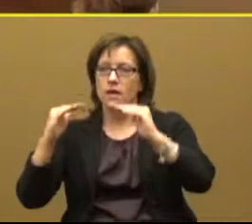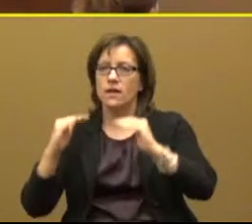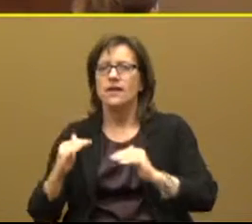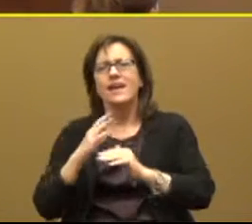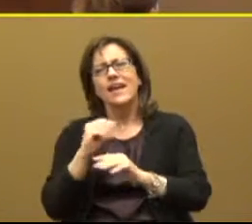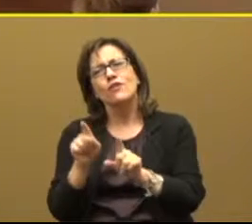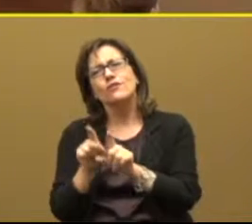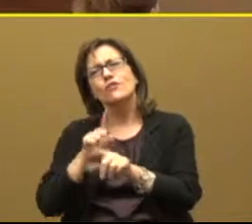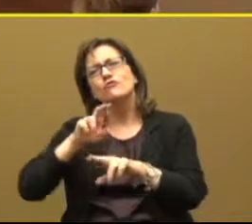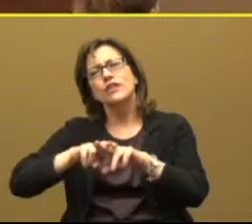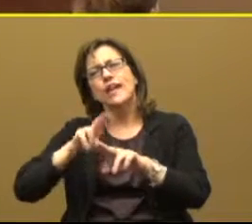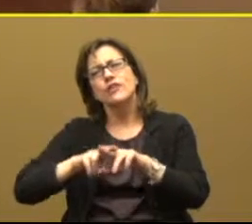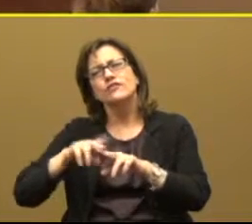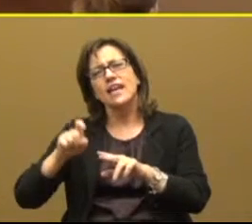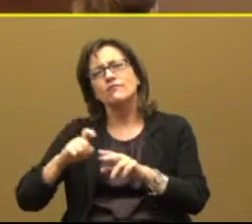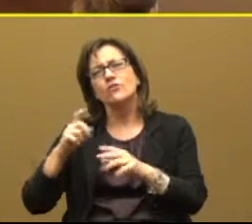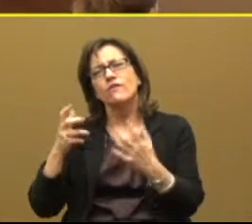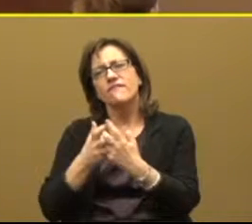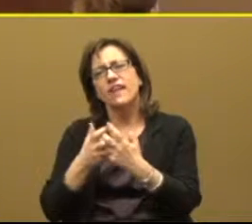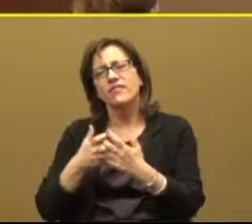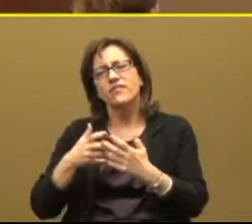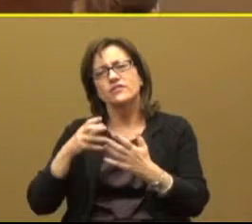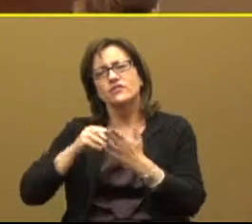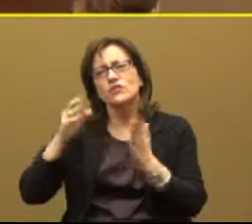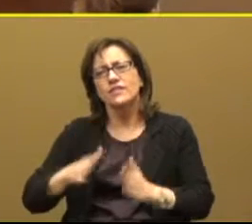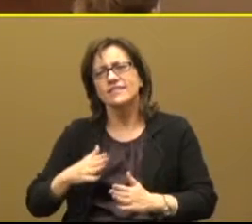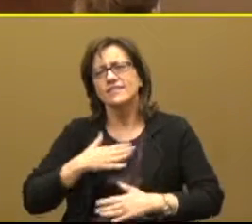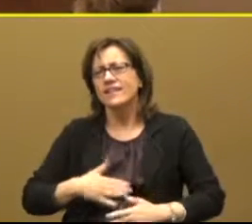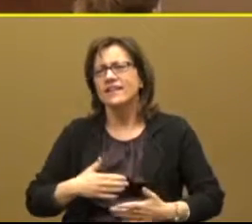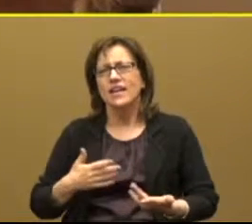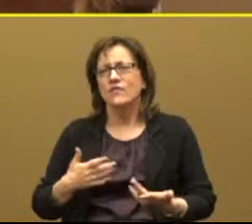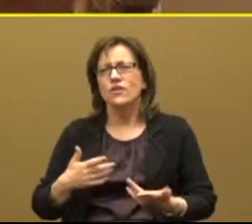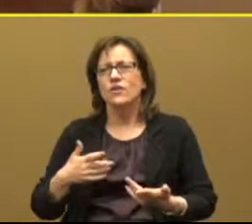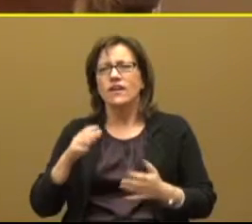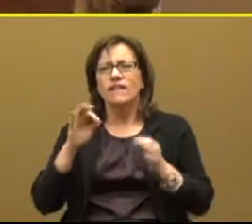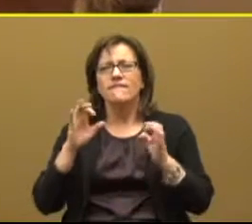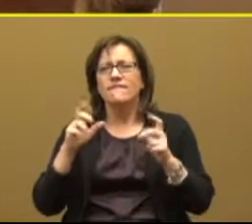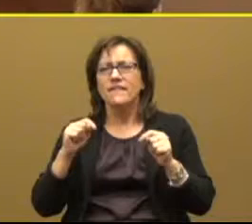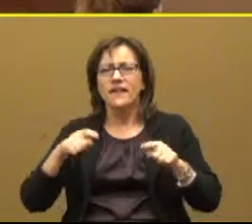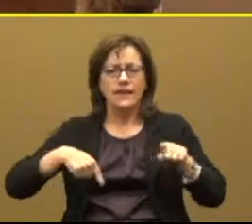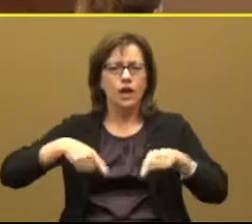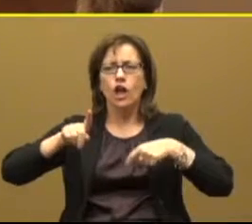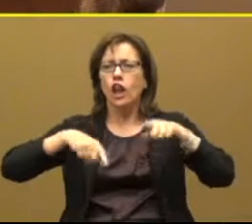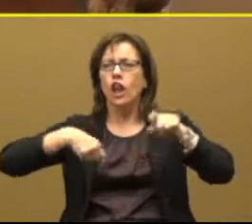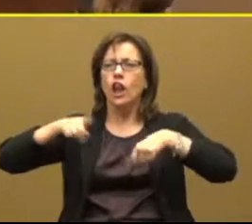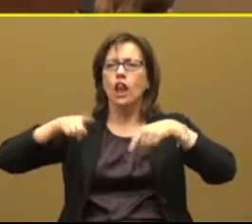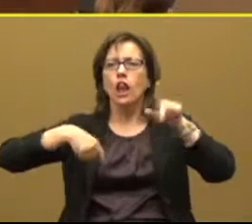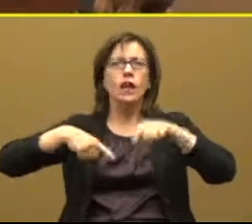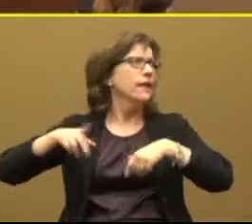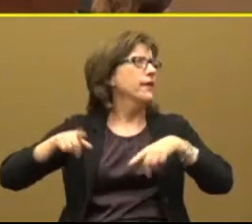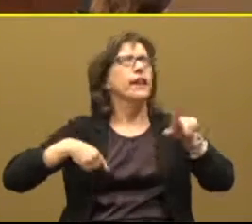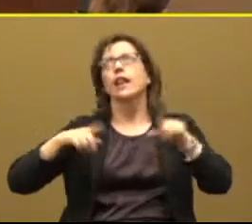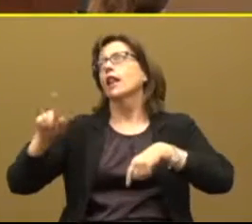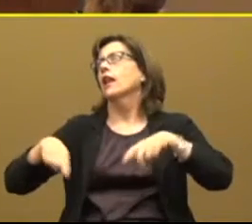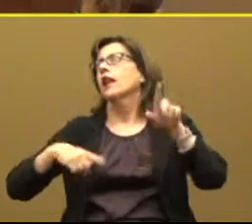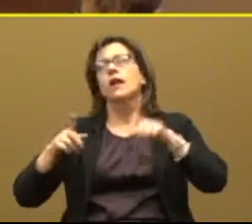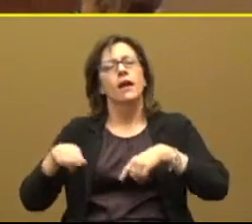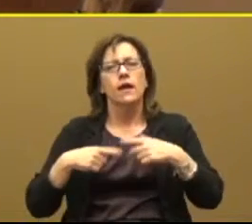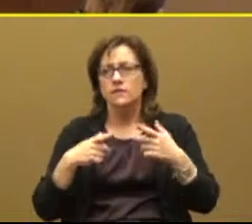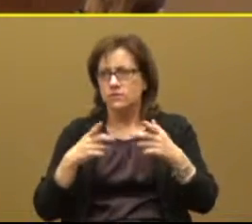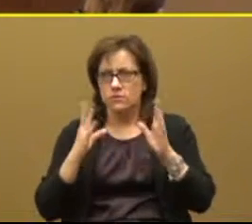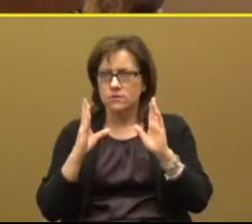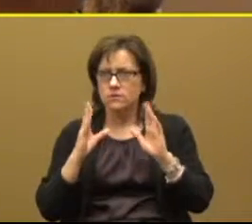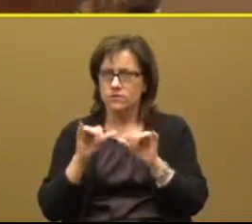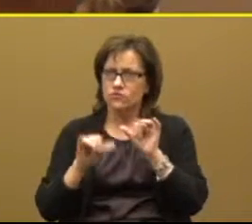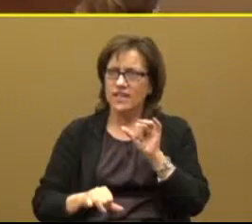fit students as well, because if I've got a student where the feet are dangling and they're all over the place, the chances of the student staying